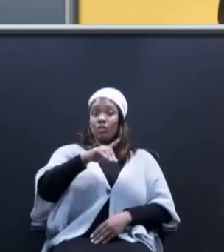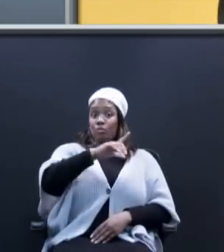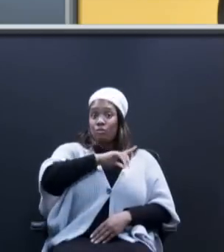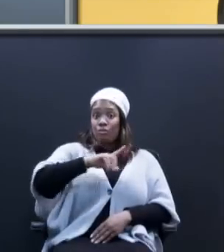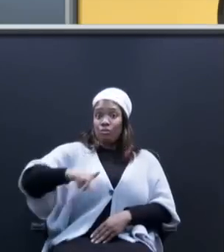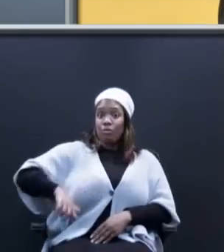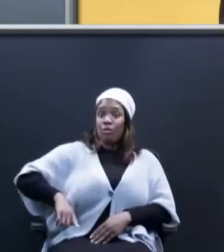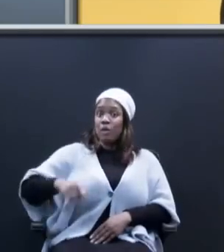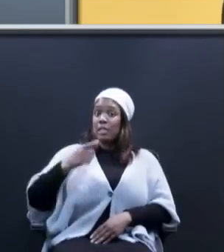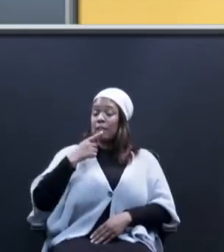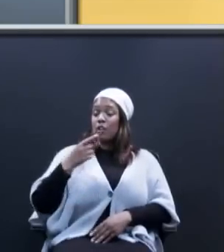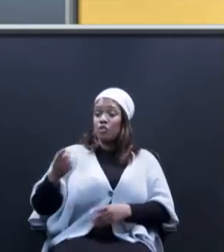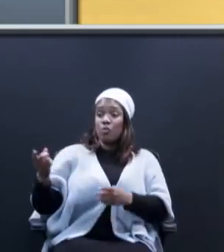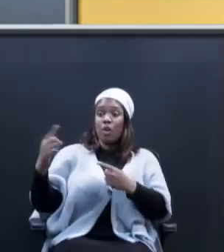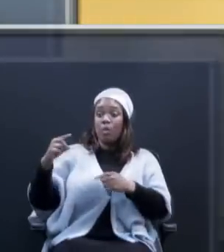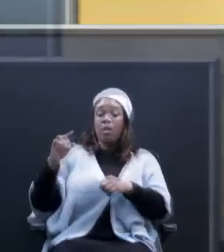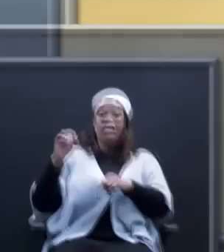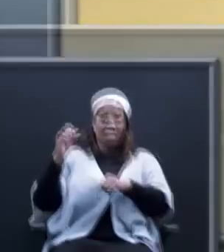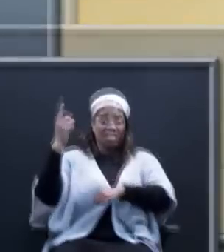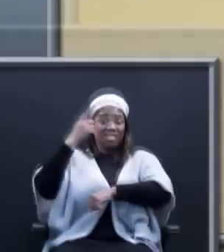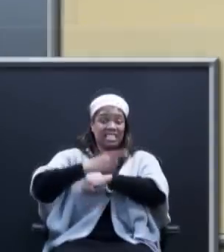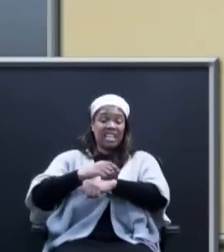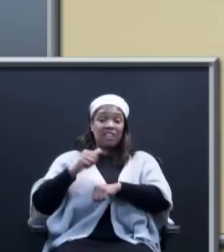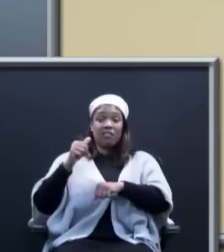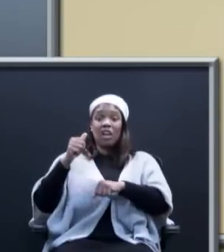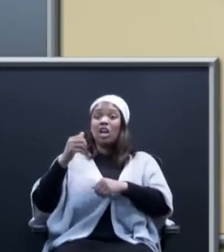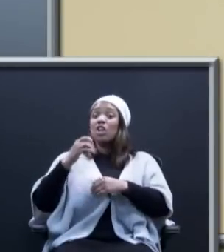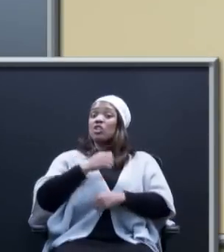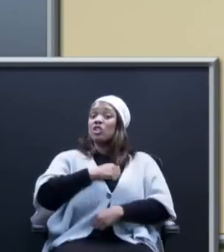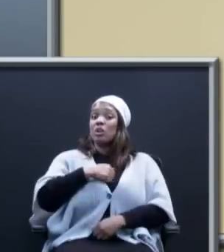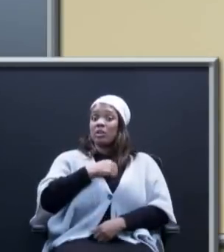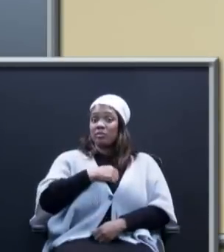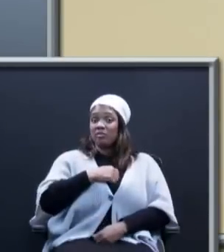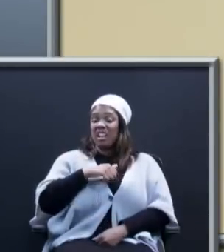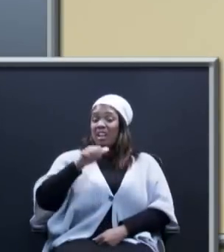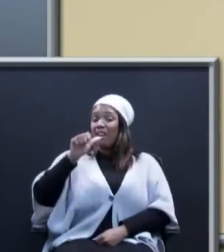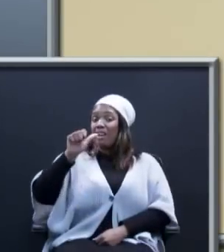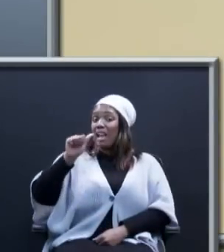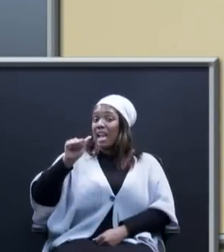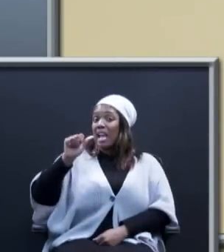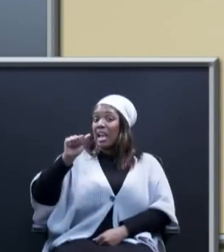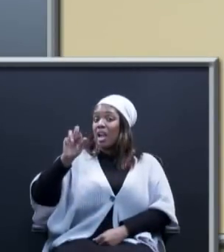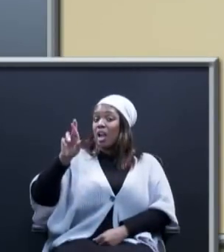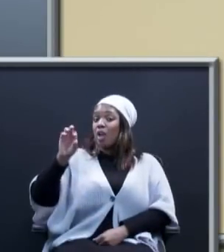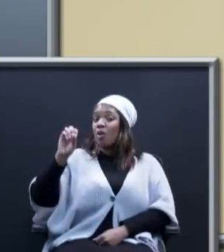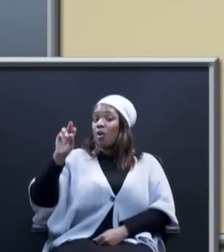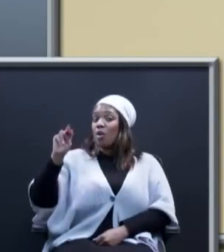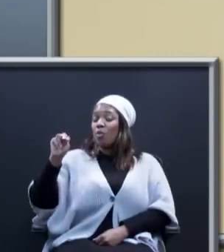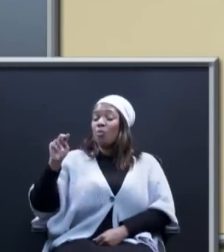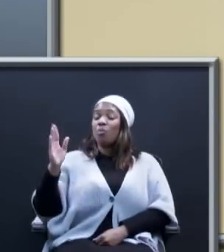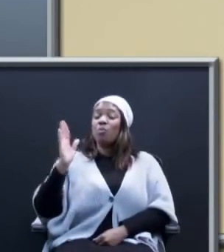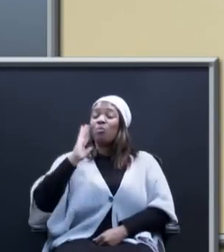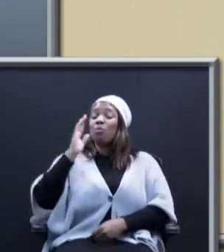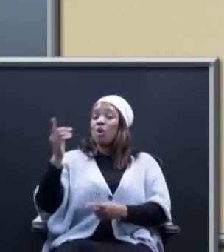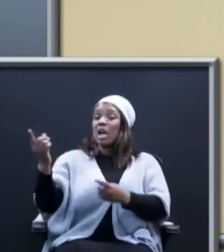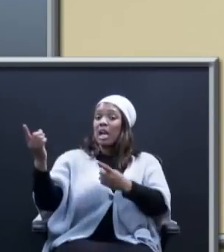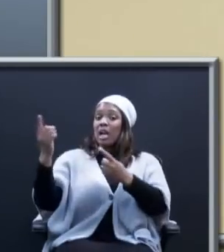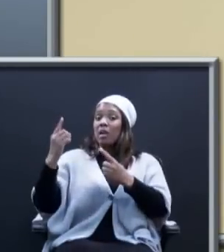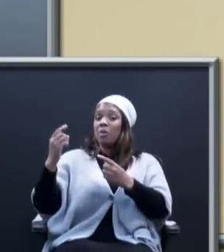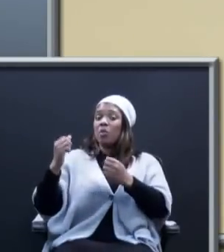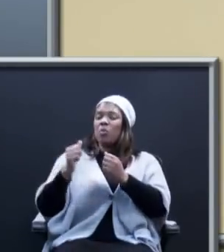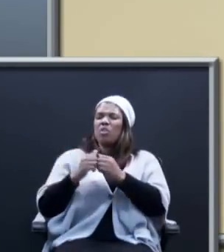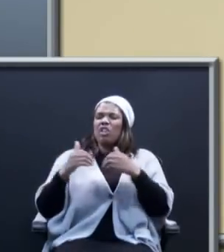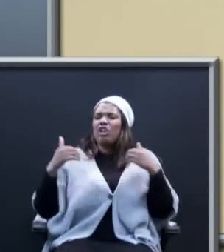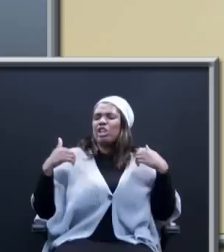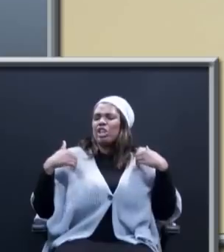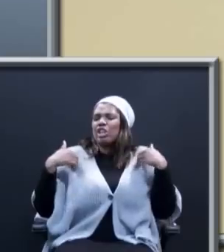and that's on the Day of Atonement. Go ahead and read. Thus shall Aaron come into the holy place with a young bullock for